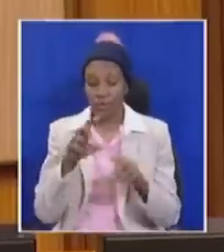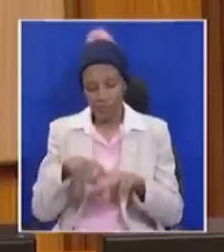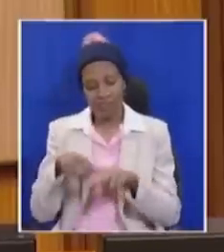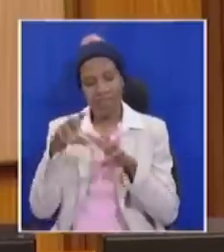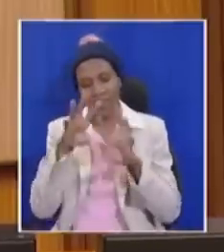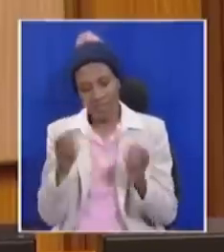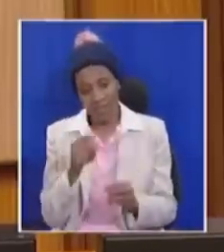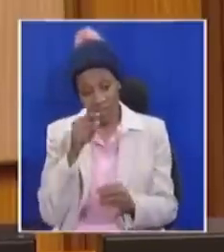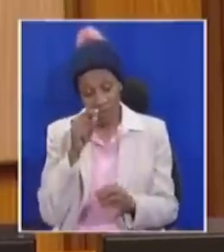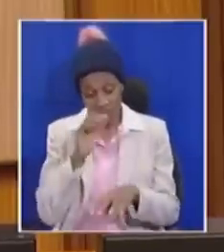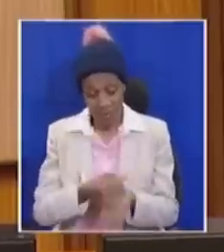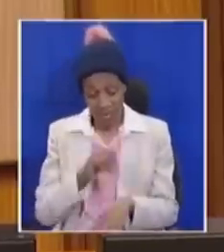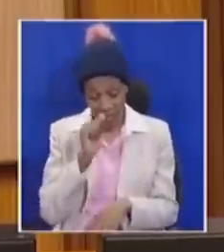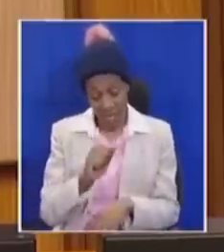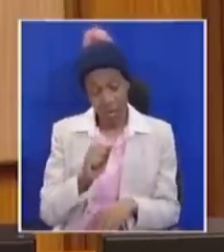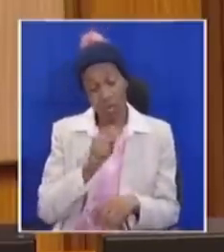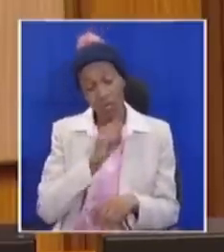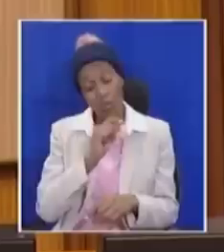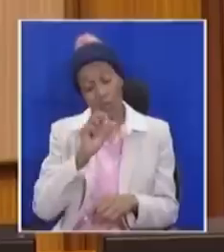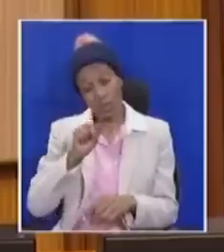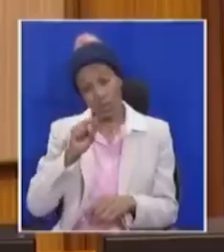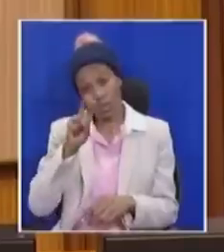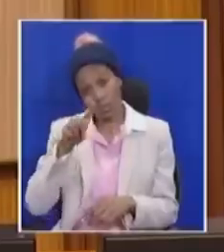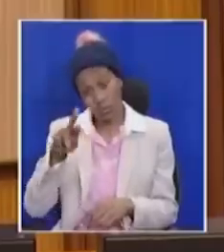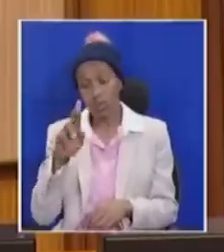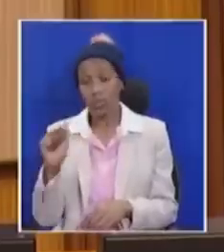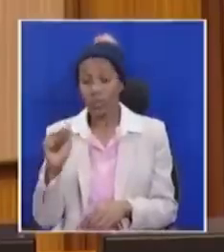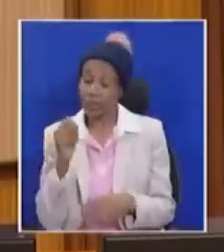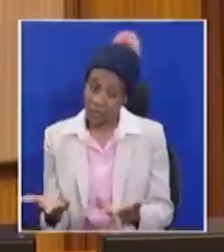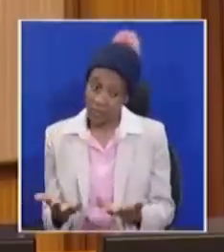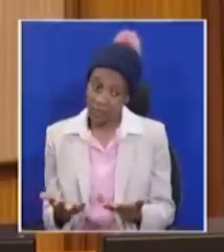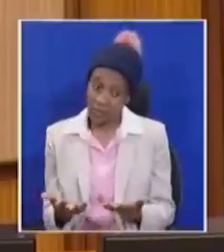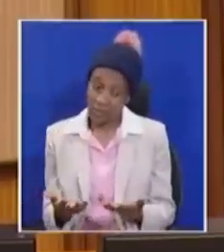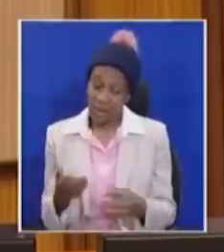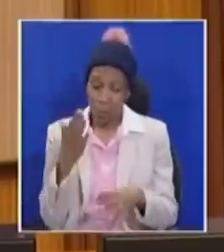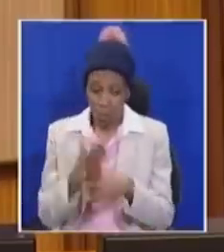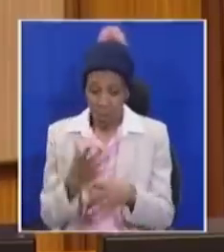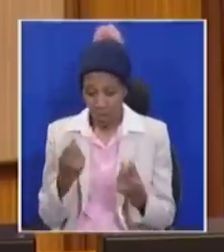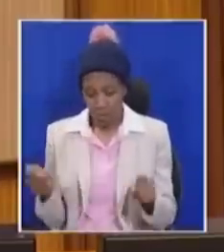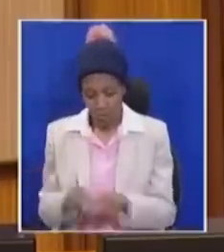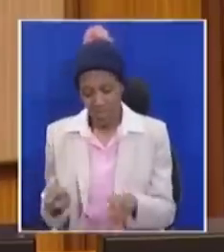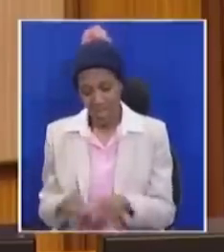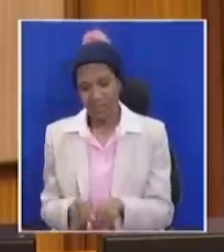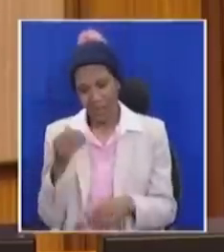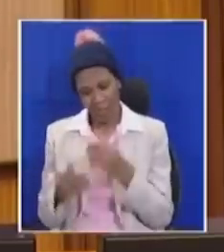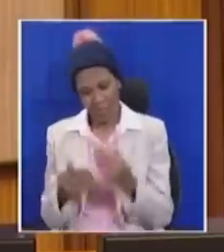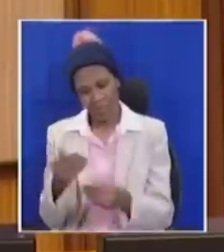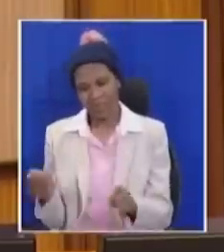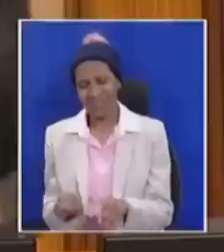Maumapulu is your own twin by deeds. Otherwise, this process will be like thieves chasing thieves.